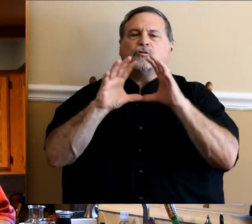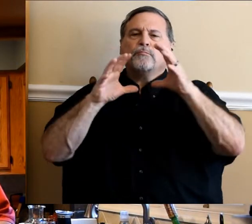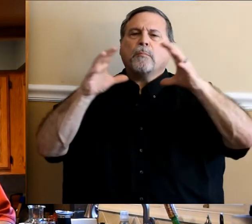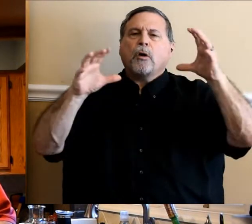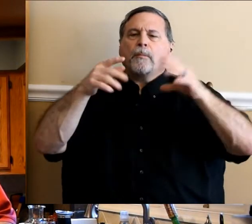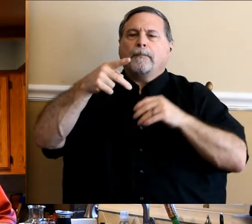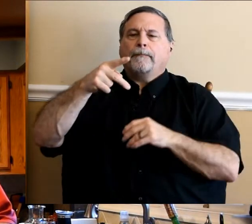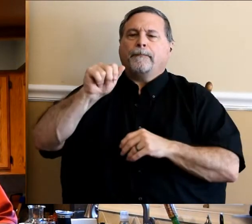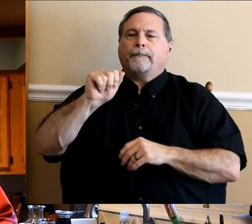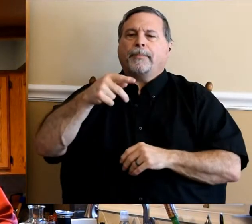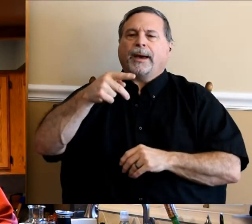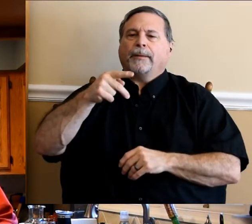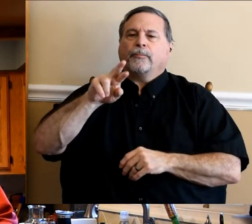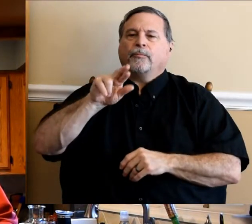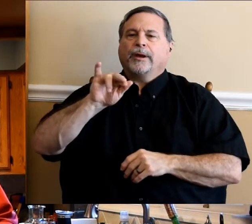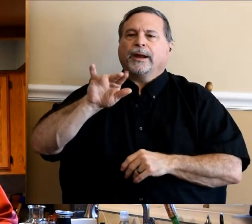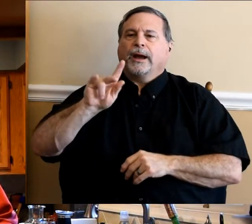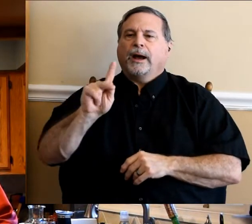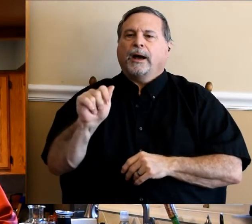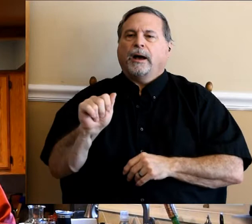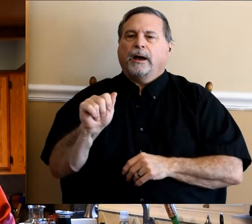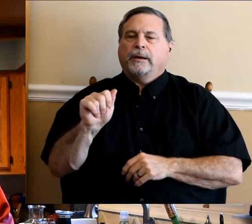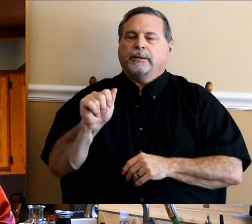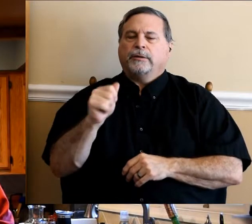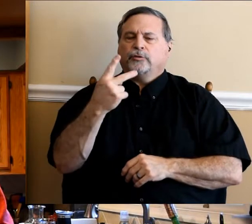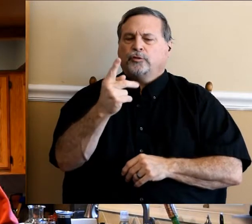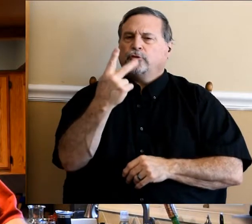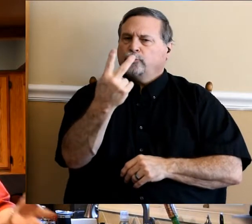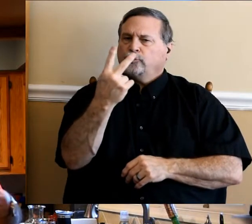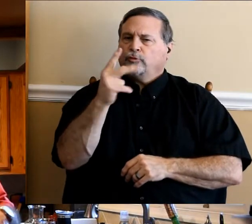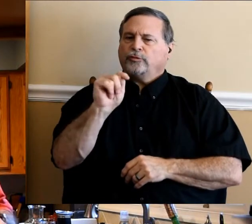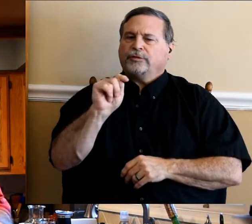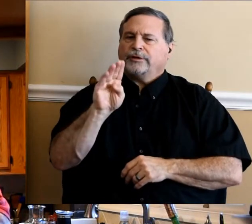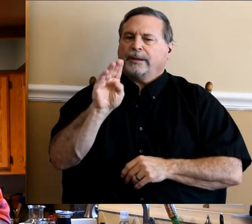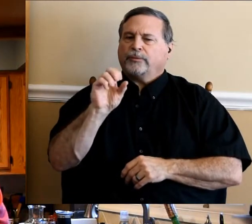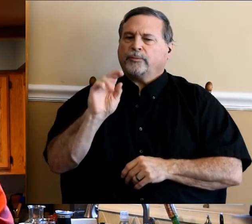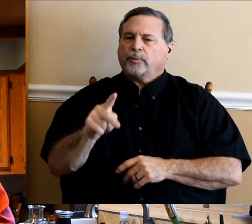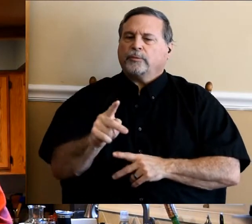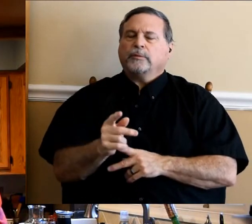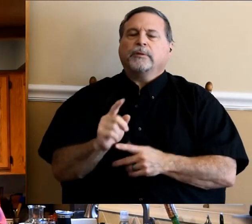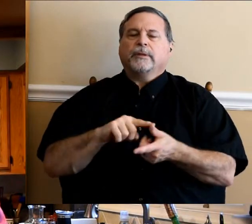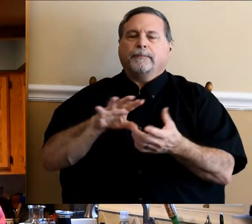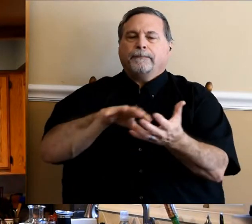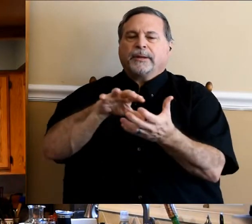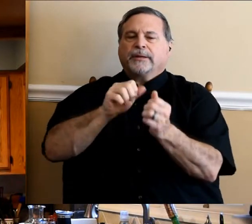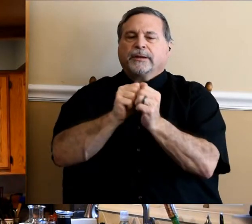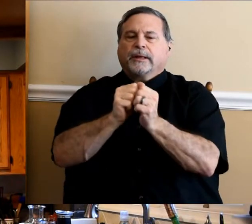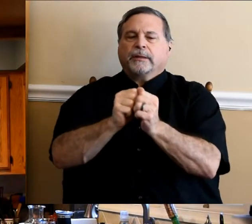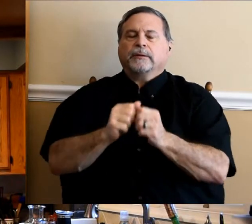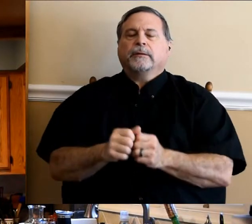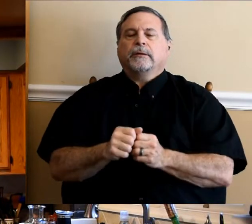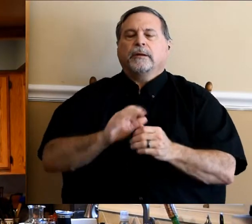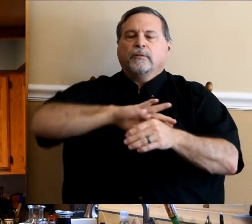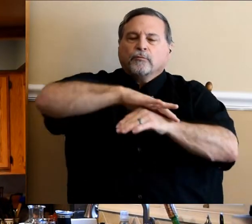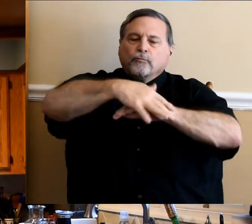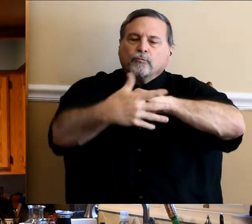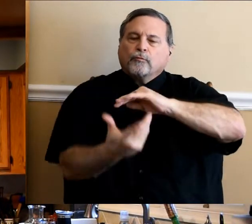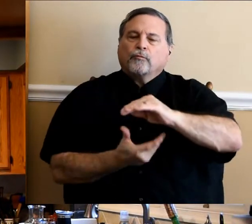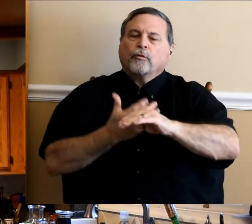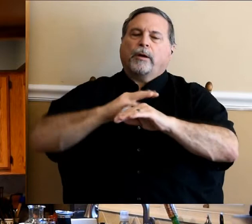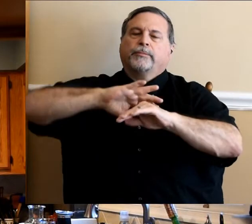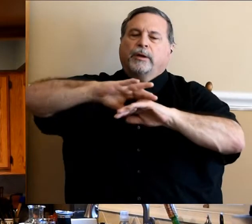smoked paprika, about another 2 tablespoons of that. Mixed that together as our rub. When we took